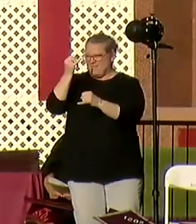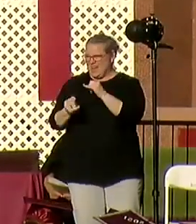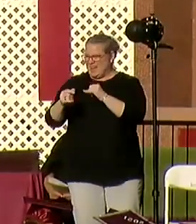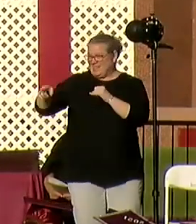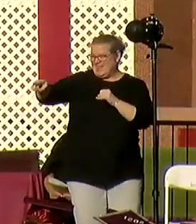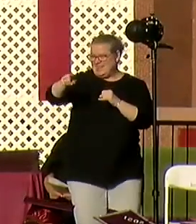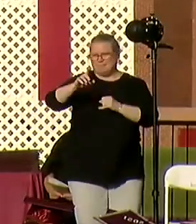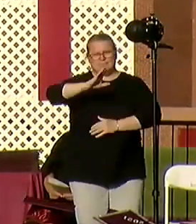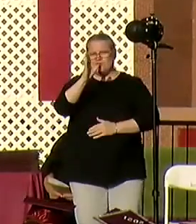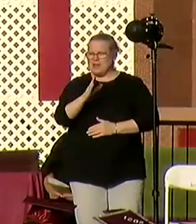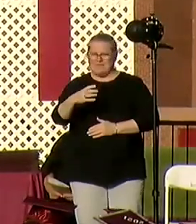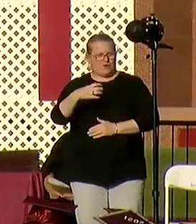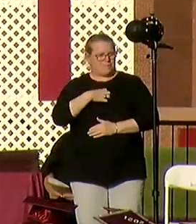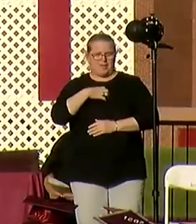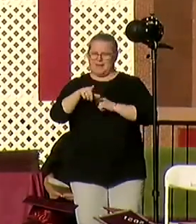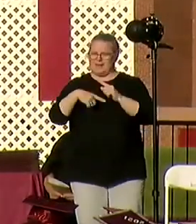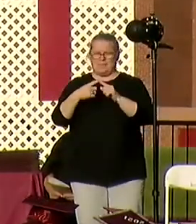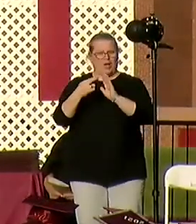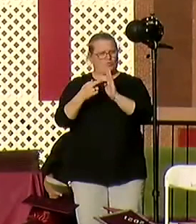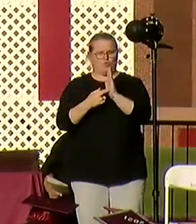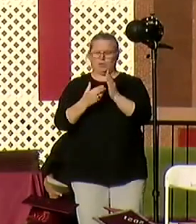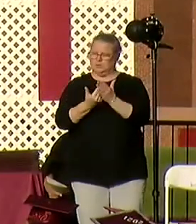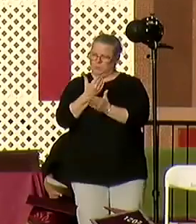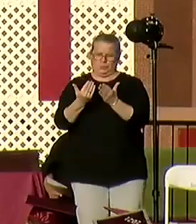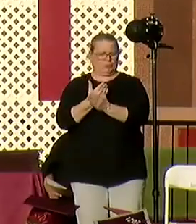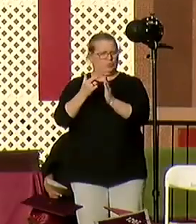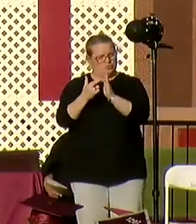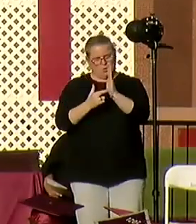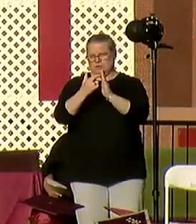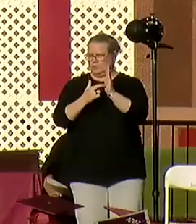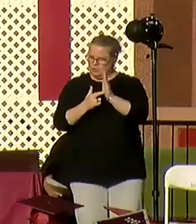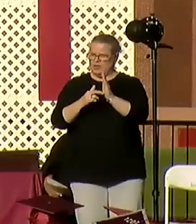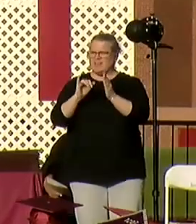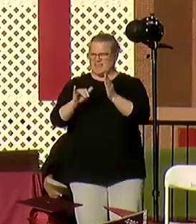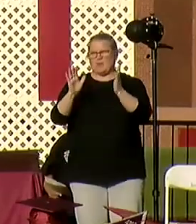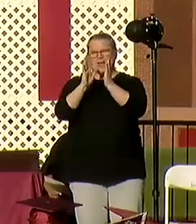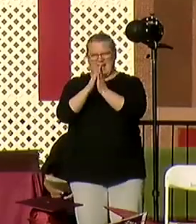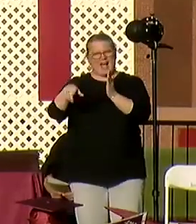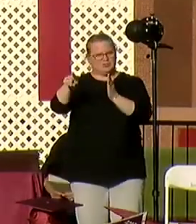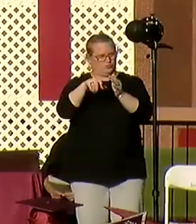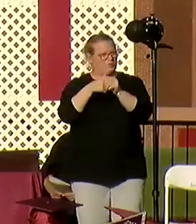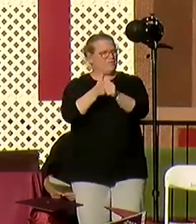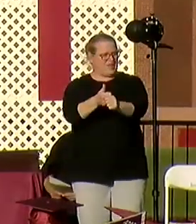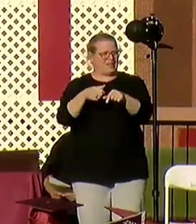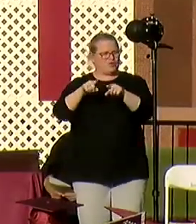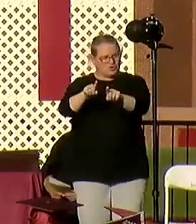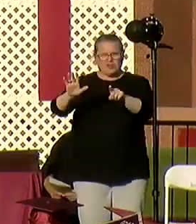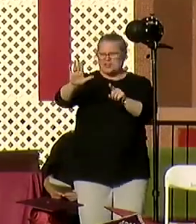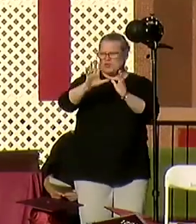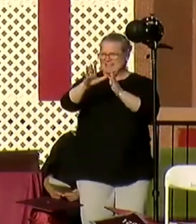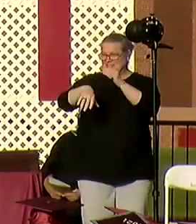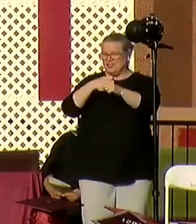complained about all the new rules and guidelines that were asked of you during your senior year For